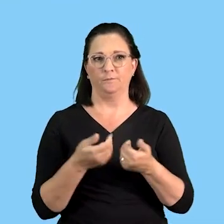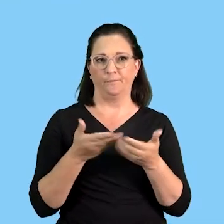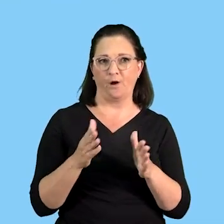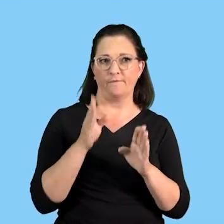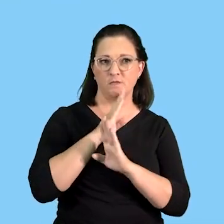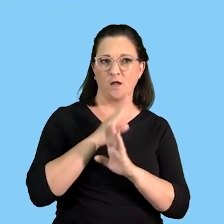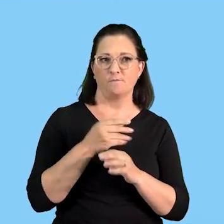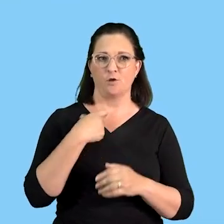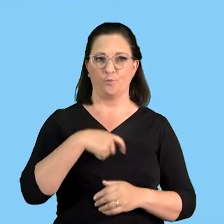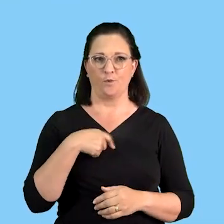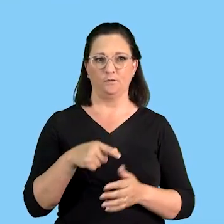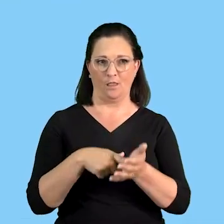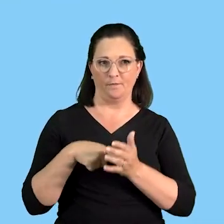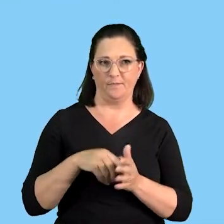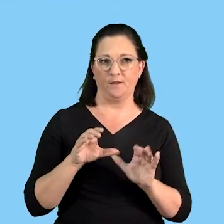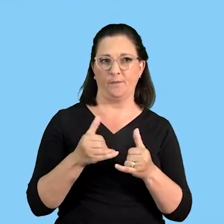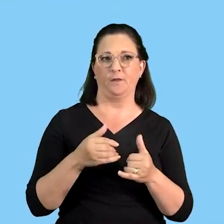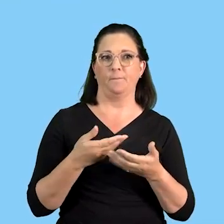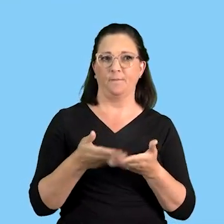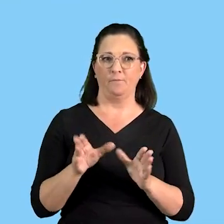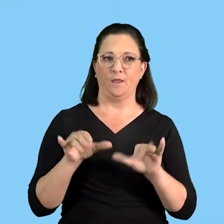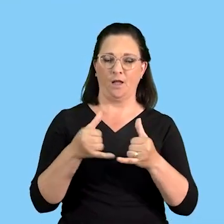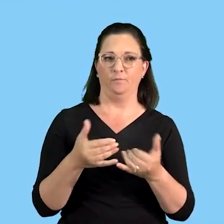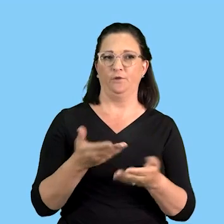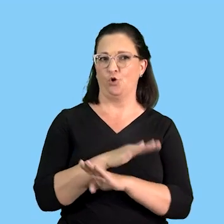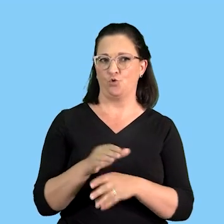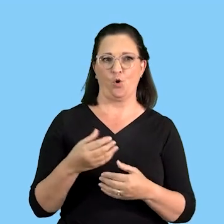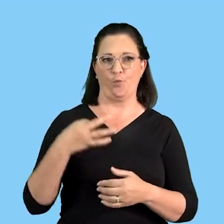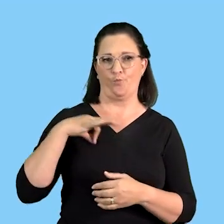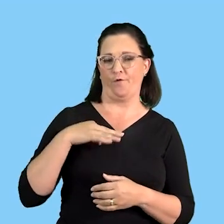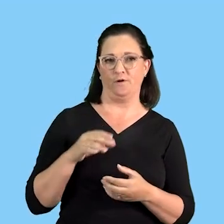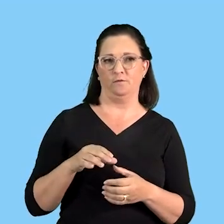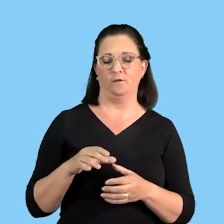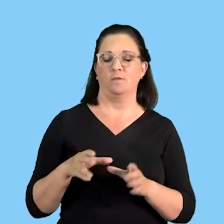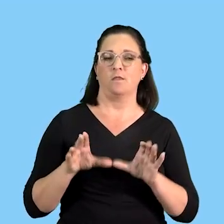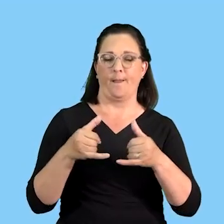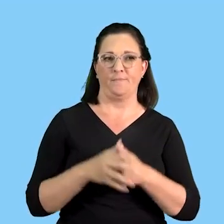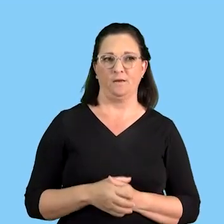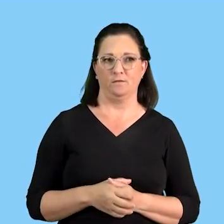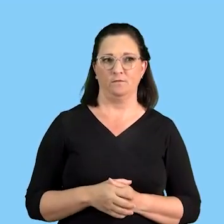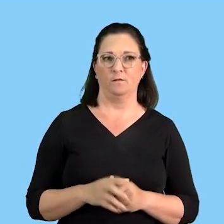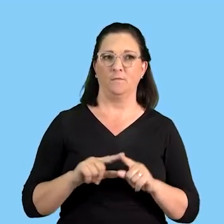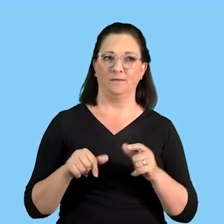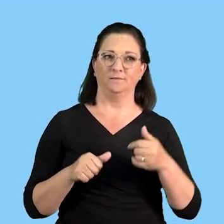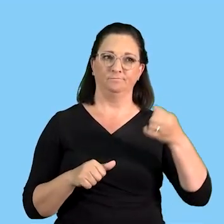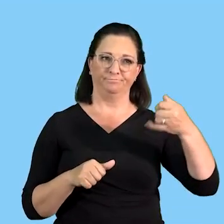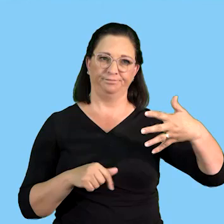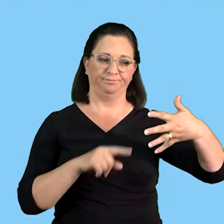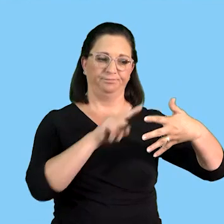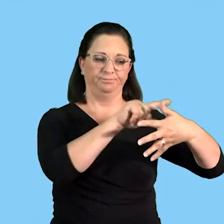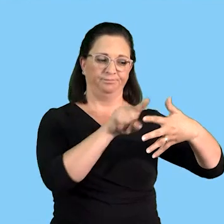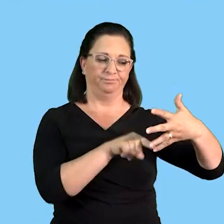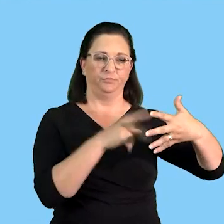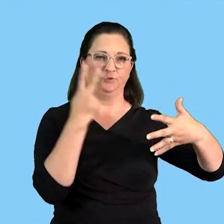public company, non-profit, not forgetting your sole trader and partnership. But the focus of the lesson was to look into